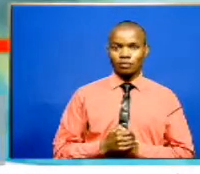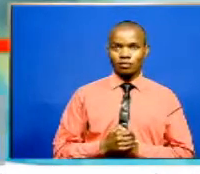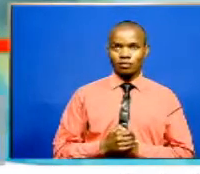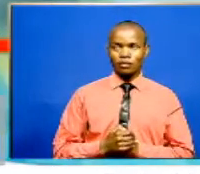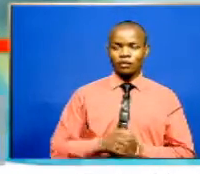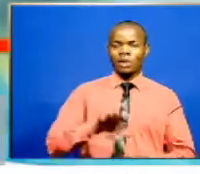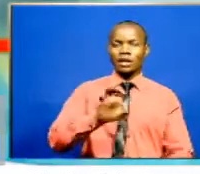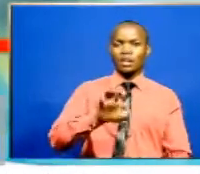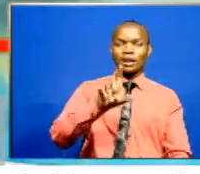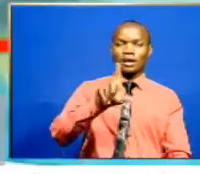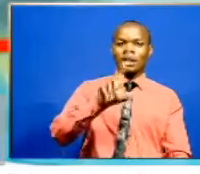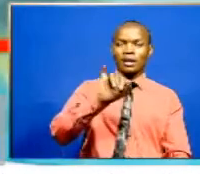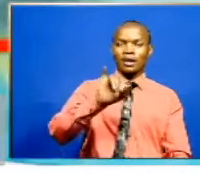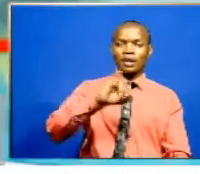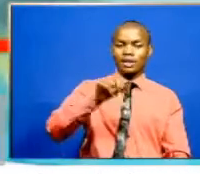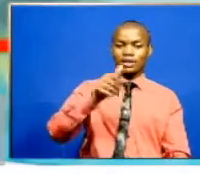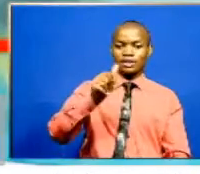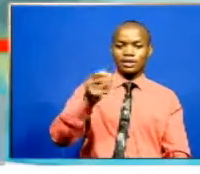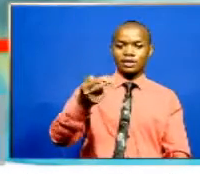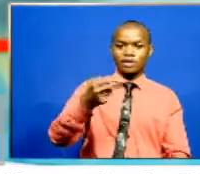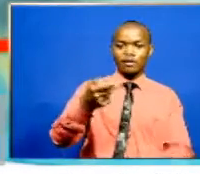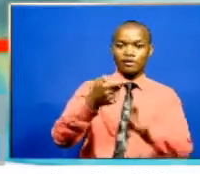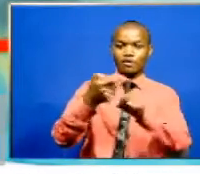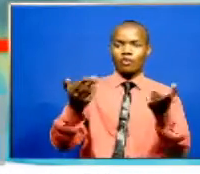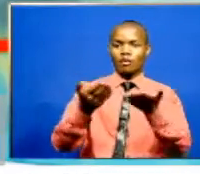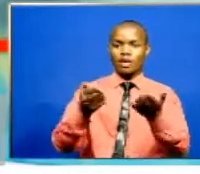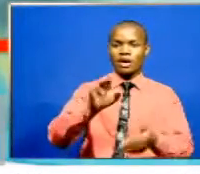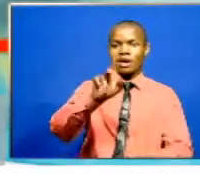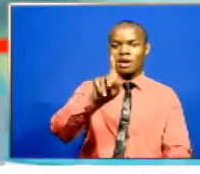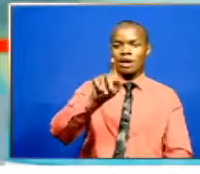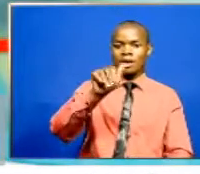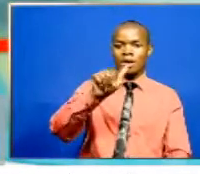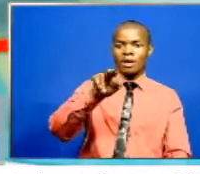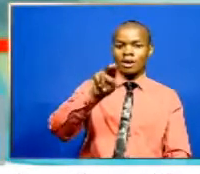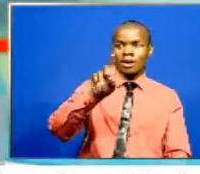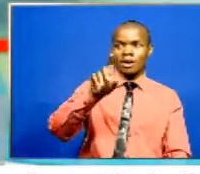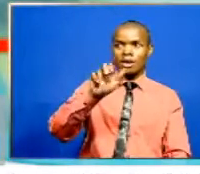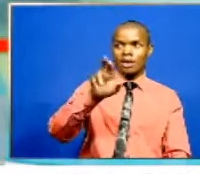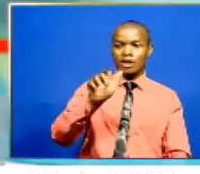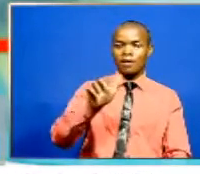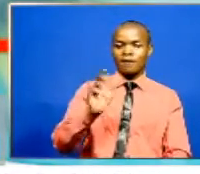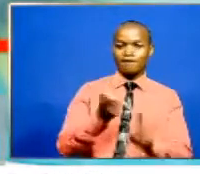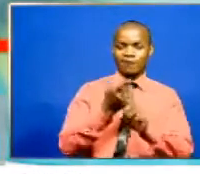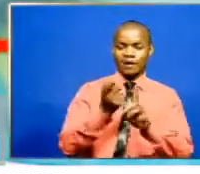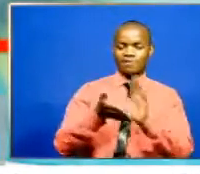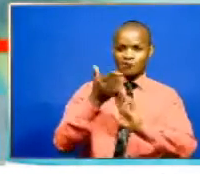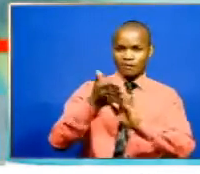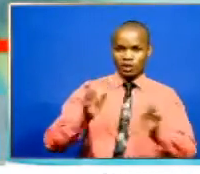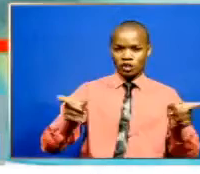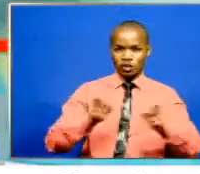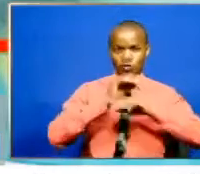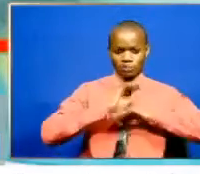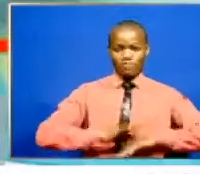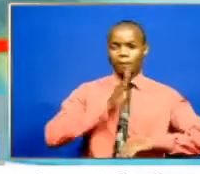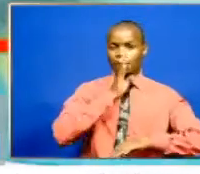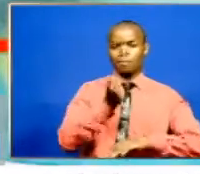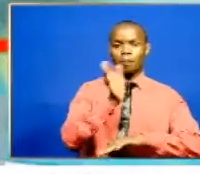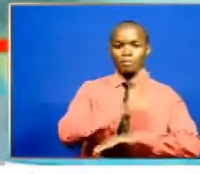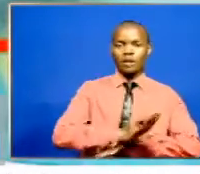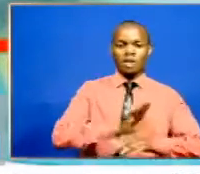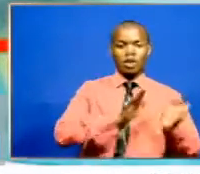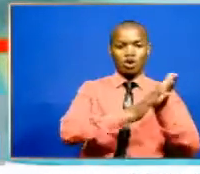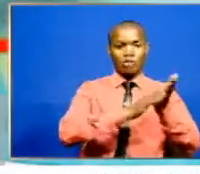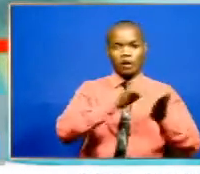Elijah Kimani wa Kandara, you're watching from Kandara, Idiru, Muranga. But let's first of all take a quick break. We'll be right back for your